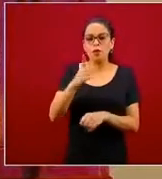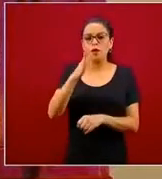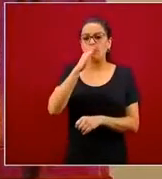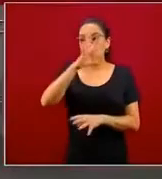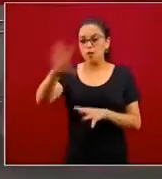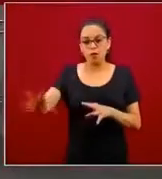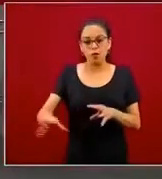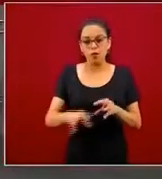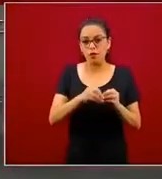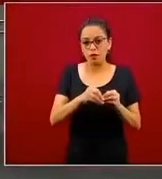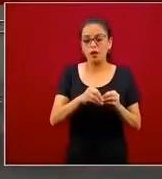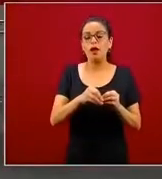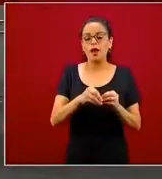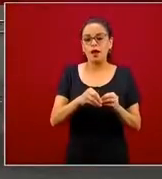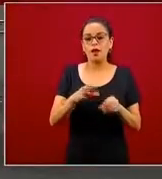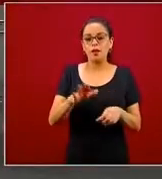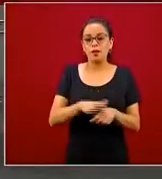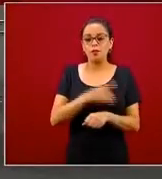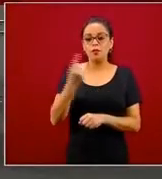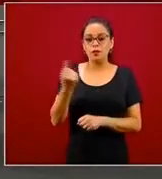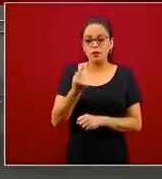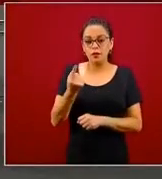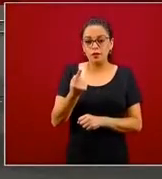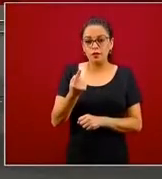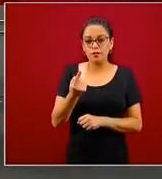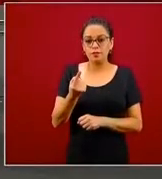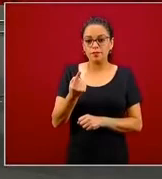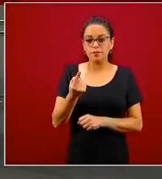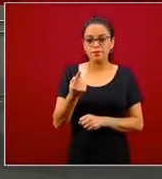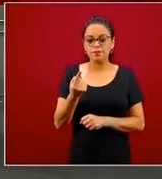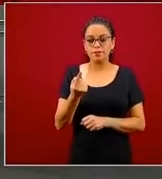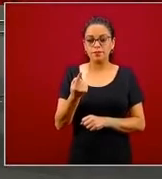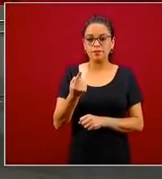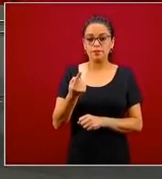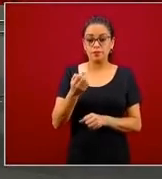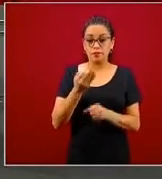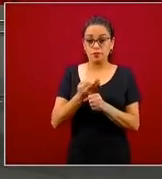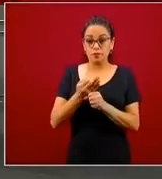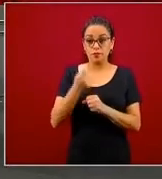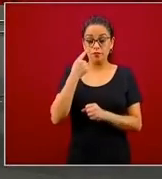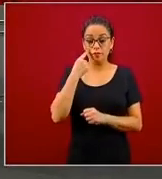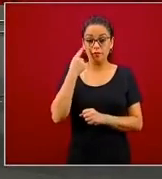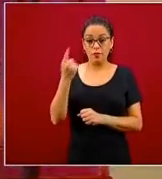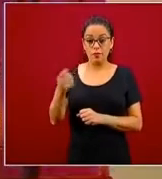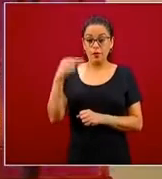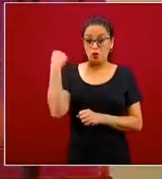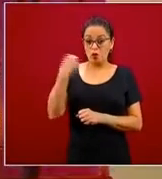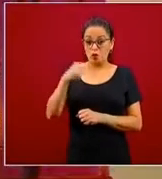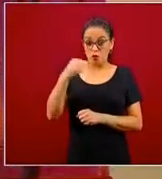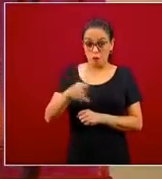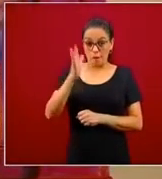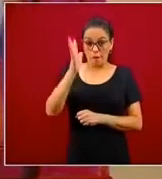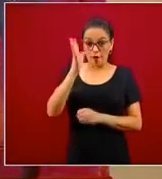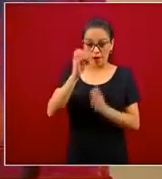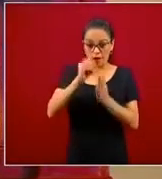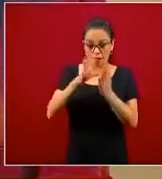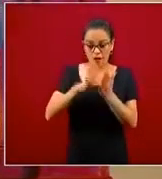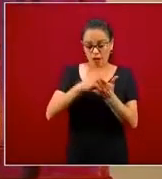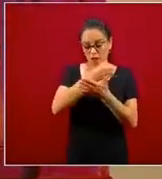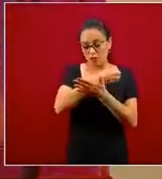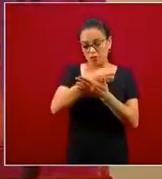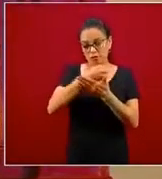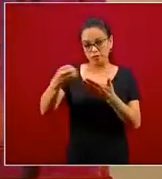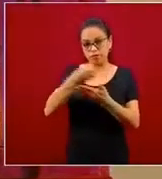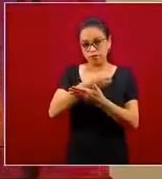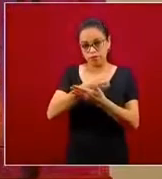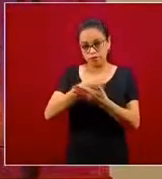Another important point for us to avoid direct addition is because it is not a nominal result. As of now, we don't